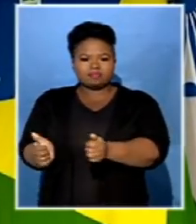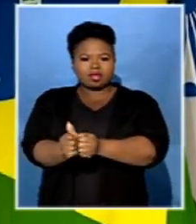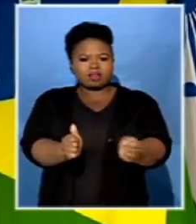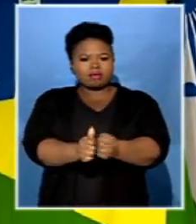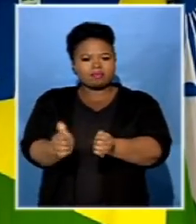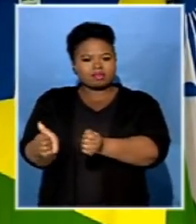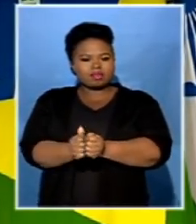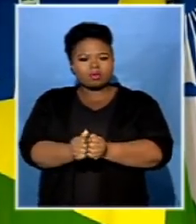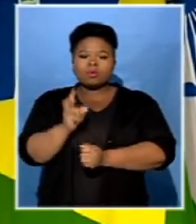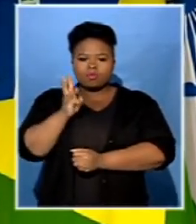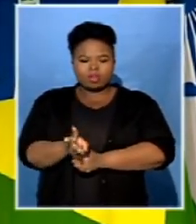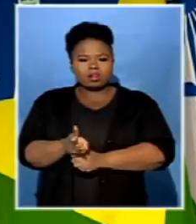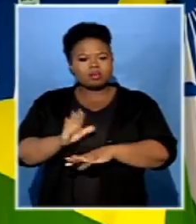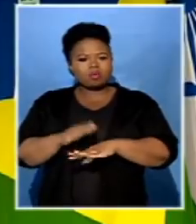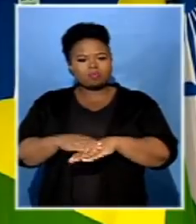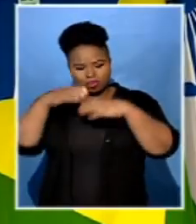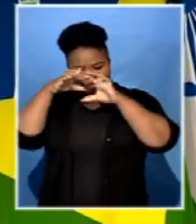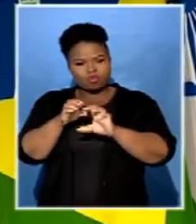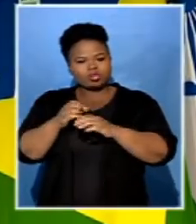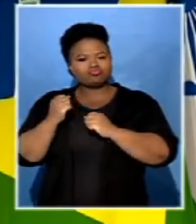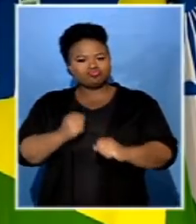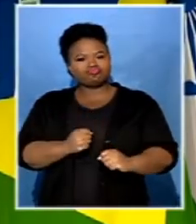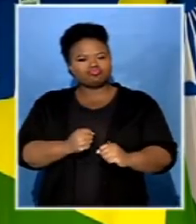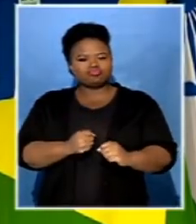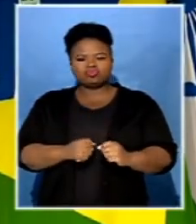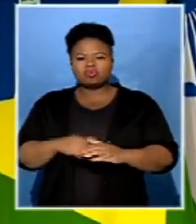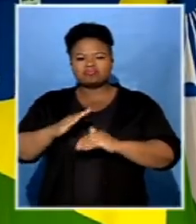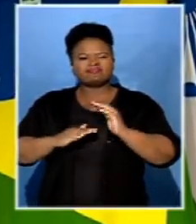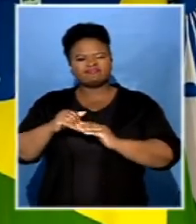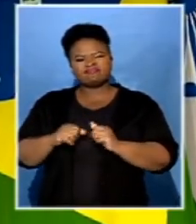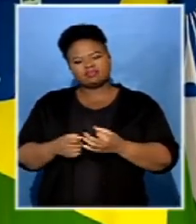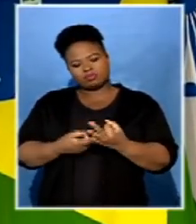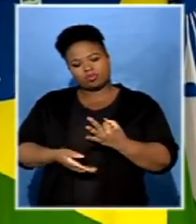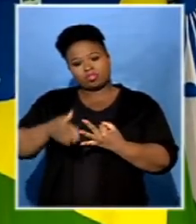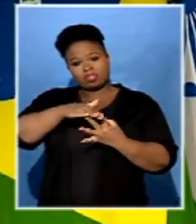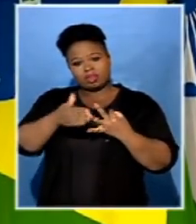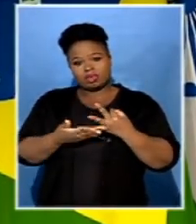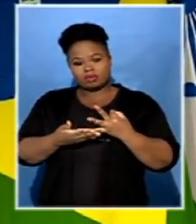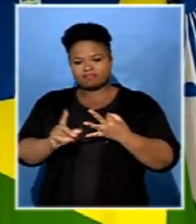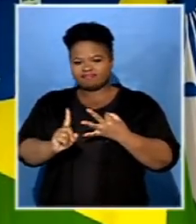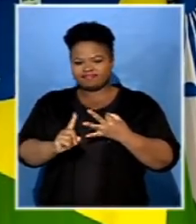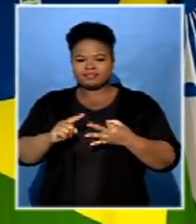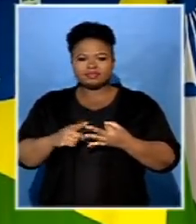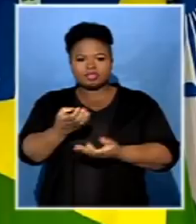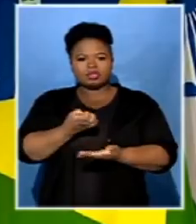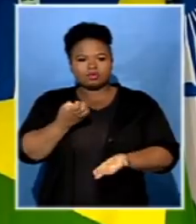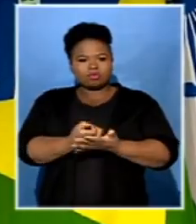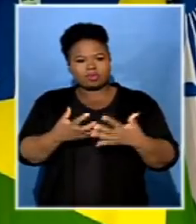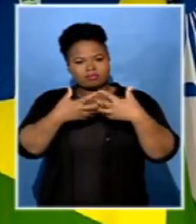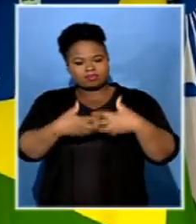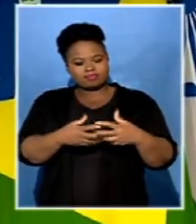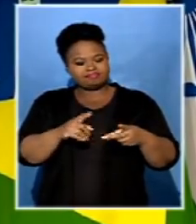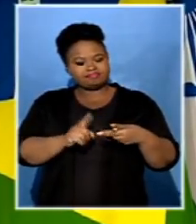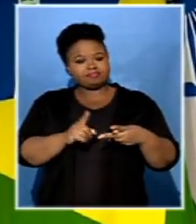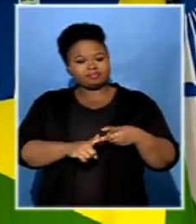consolidate the cooperation architecture with its three main drivers, namely economic cooperation, political